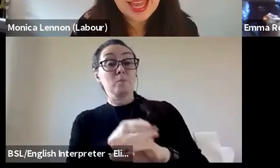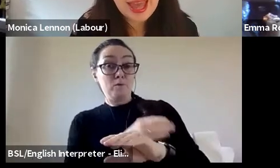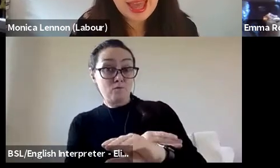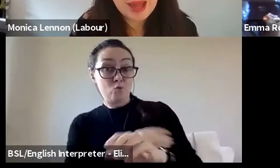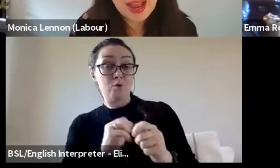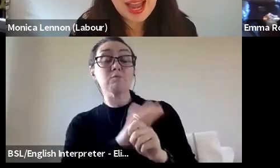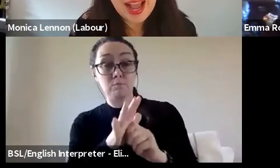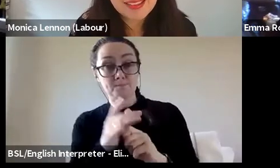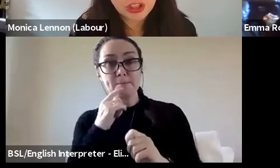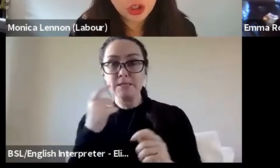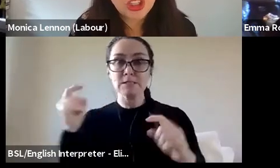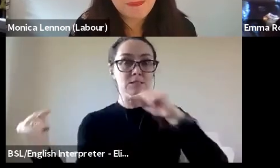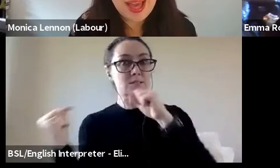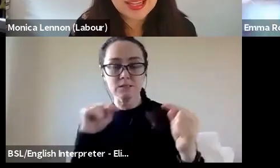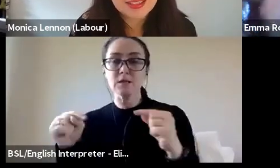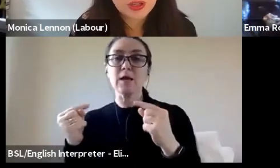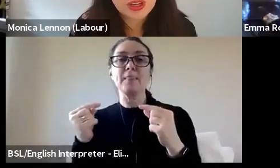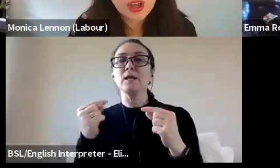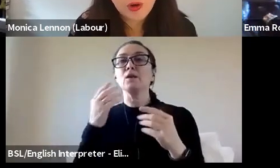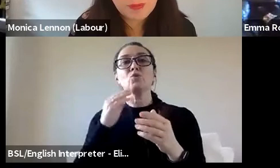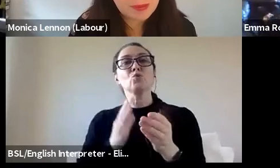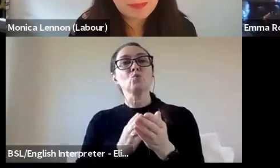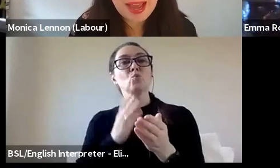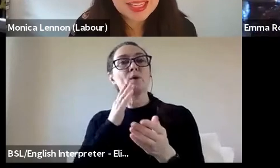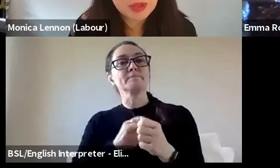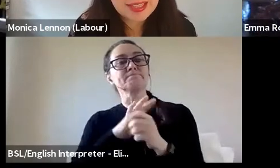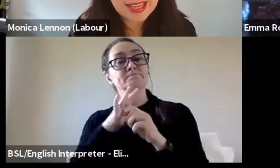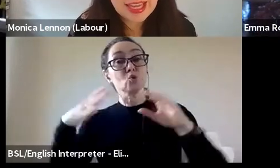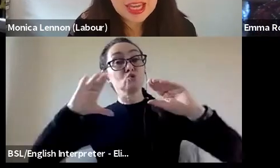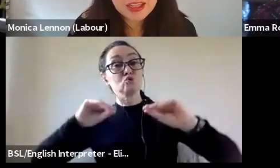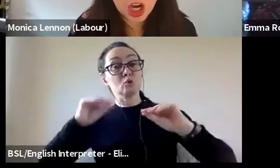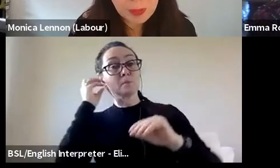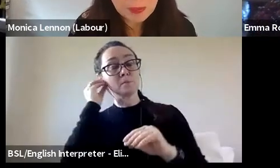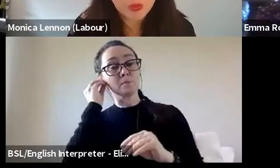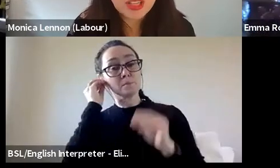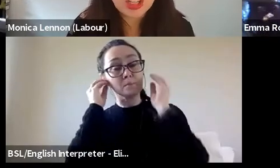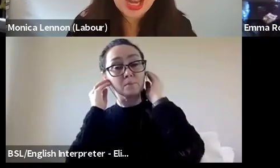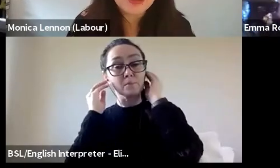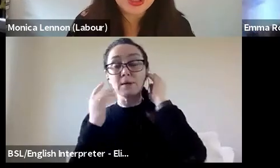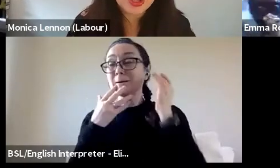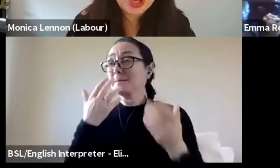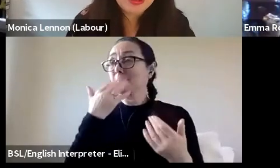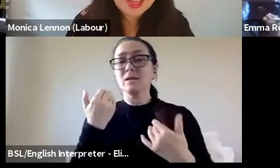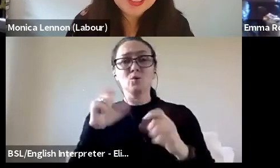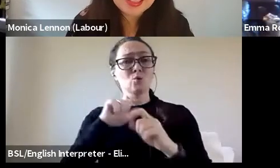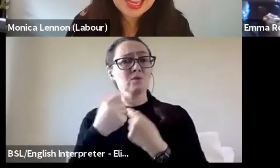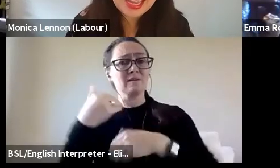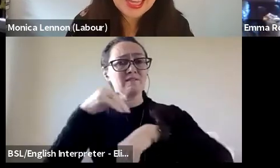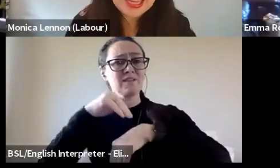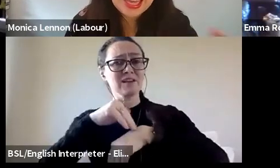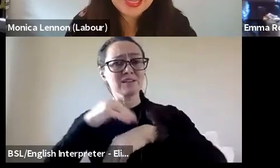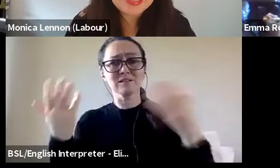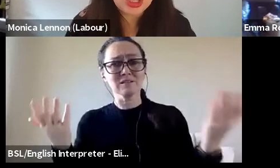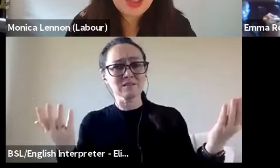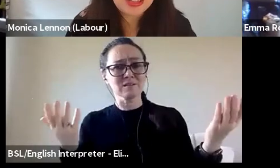pandemic, and that has a huge impact on people in my community, young people who want to travel from this